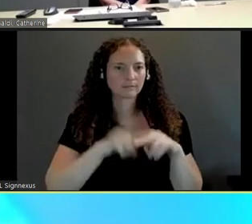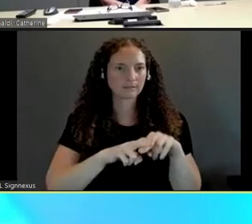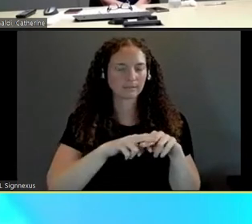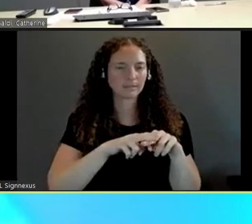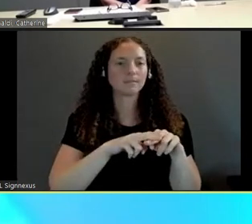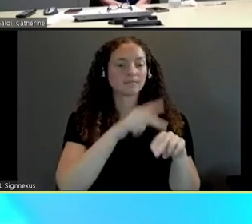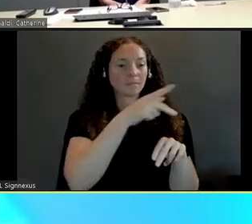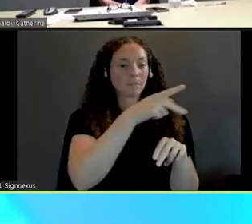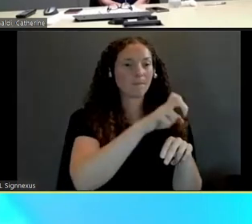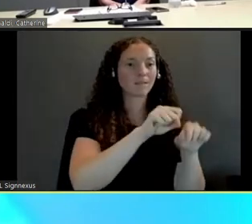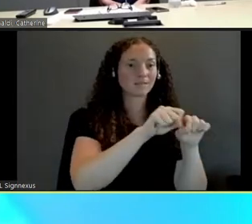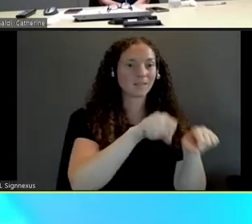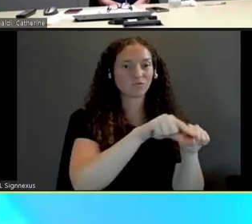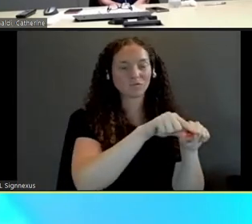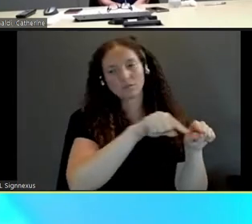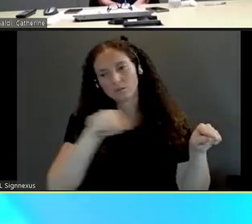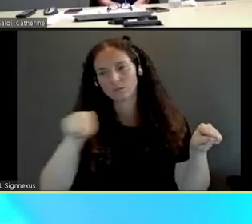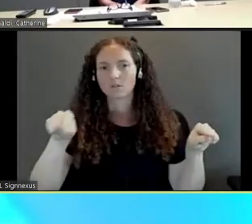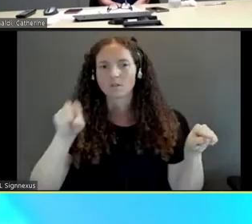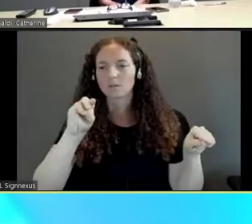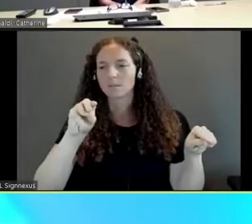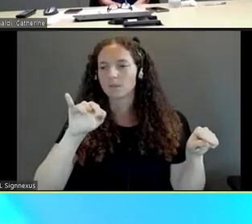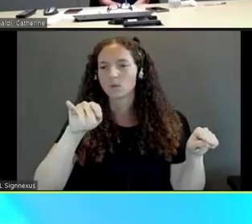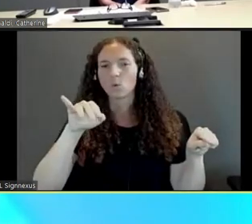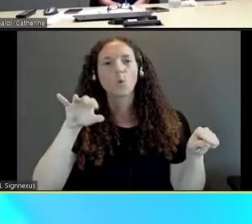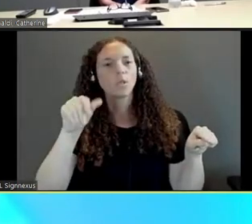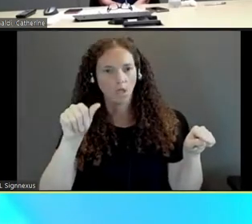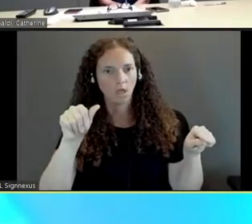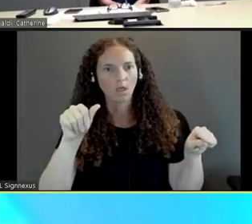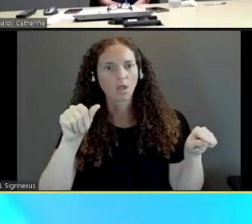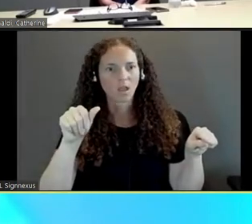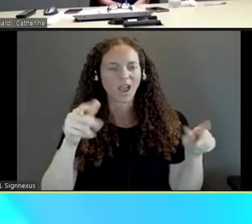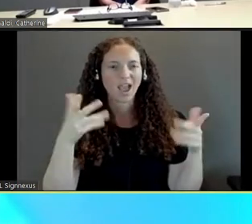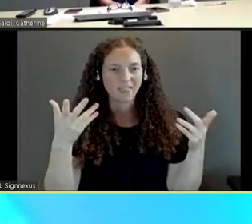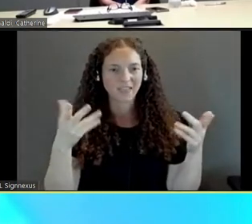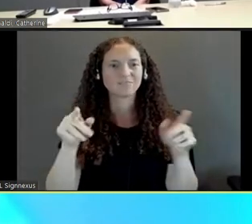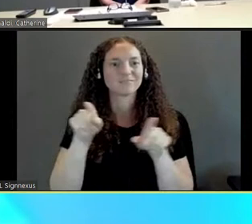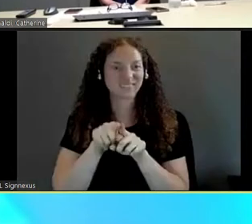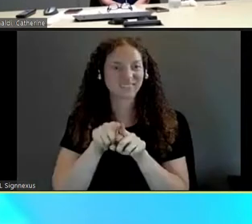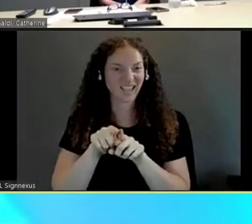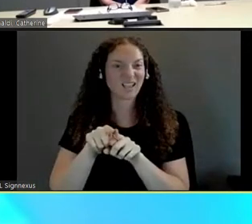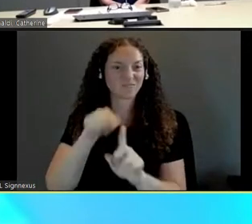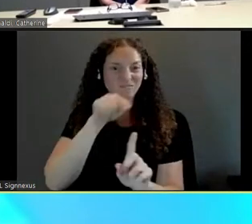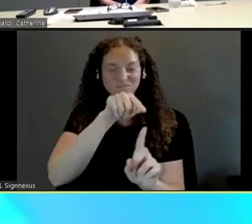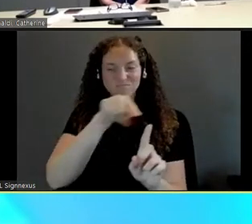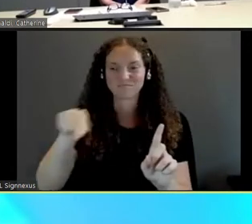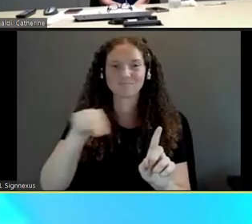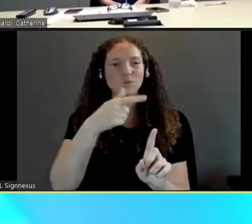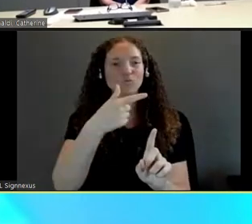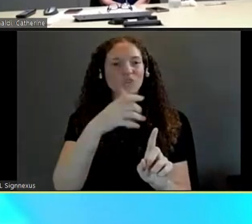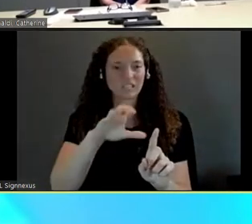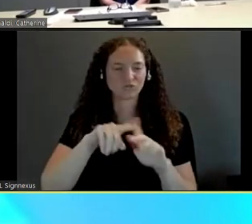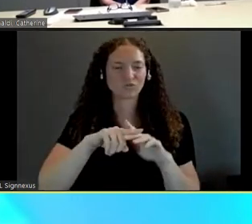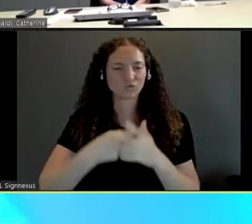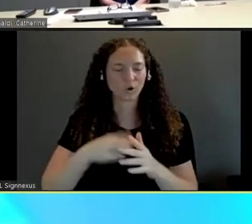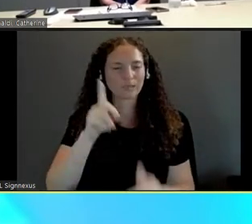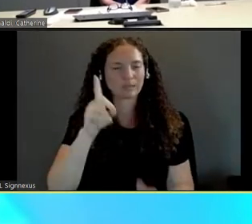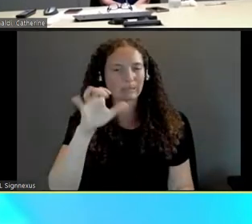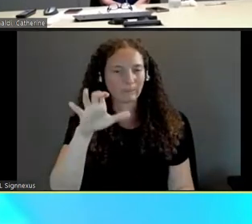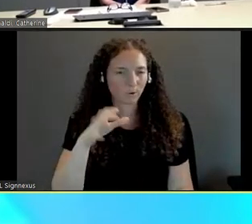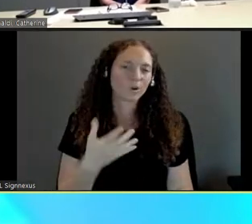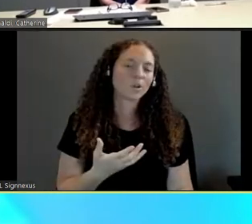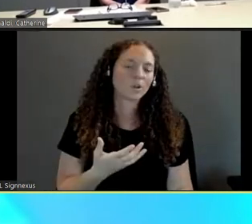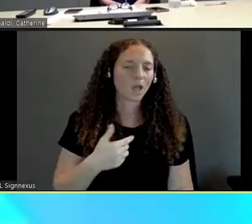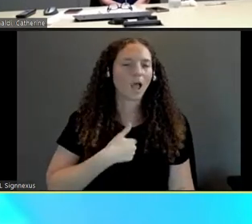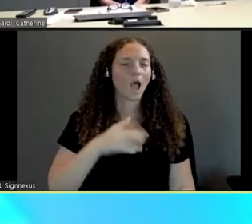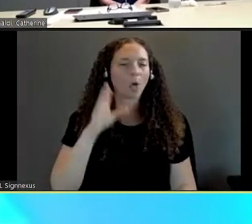all the way to Mineola, and the same would go around for Grand Central beginning in December. So that's how I'm going to